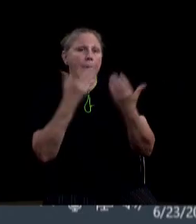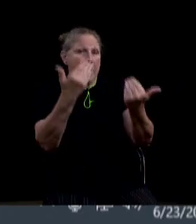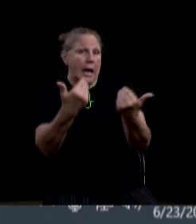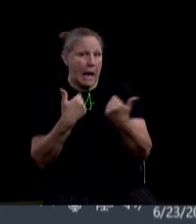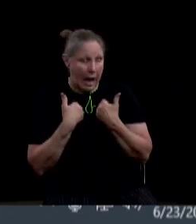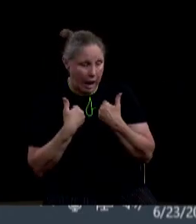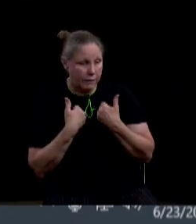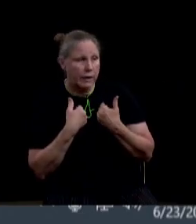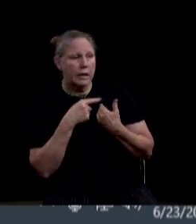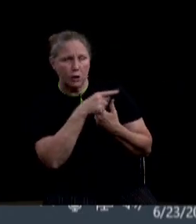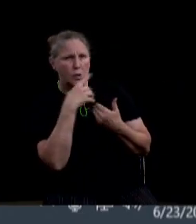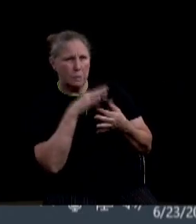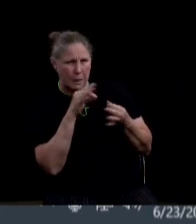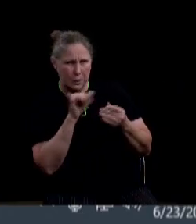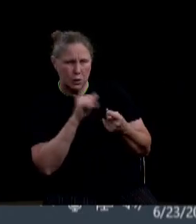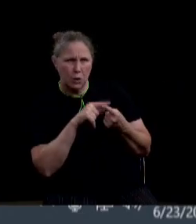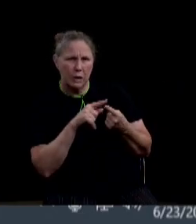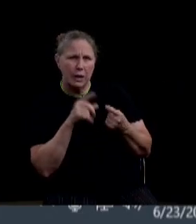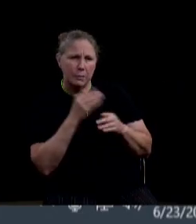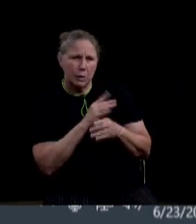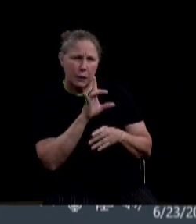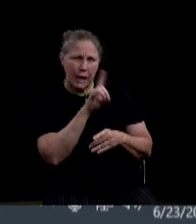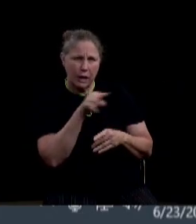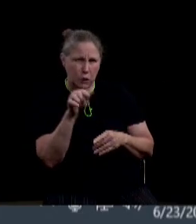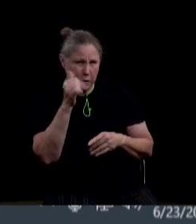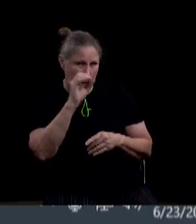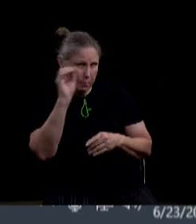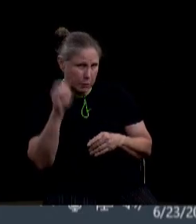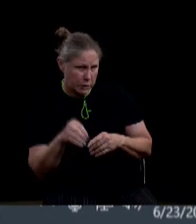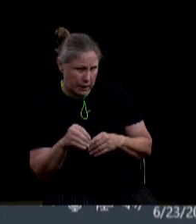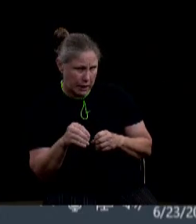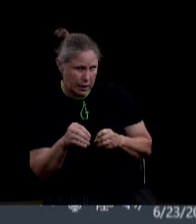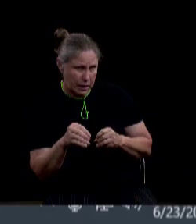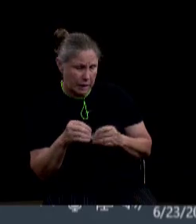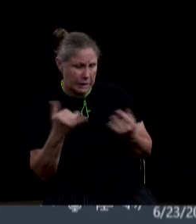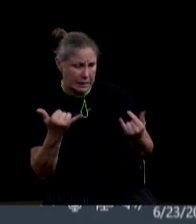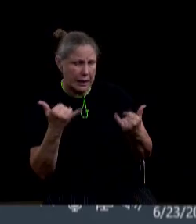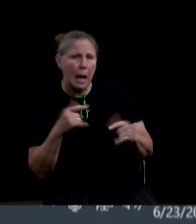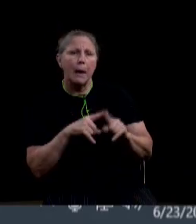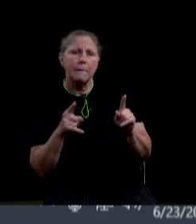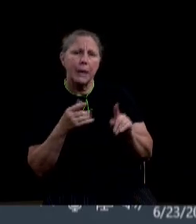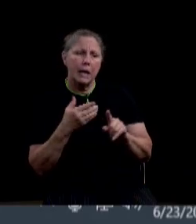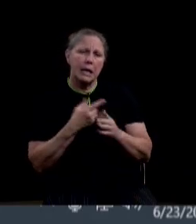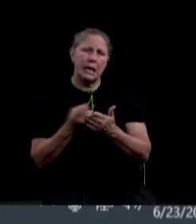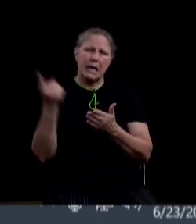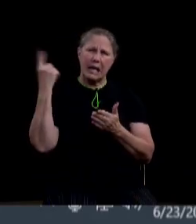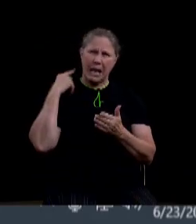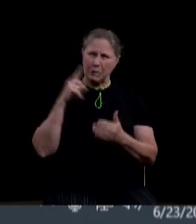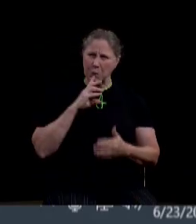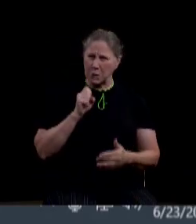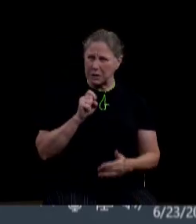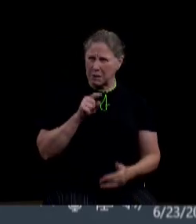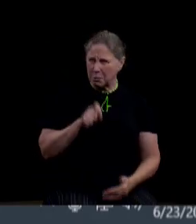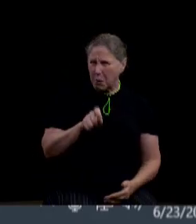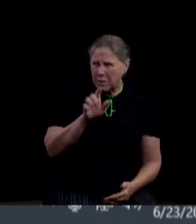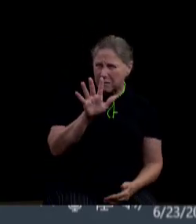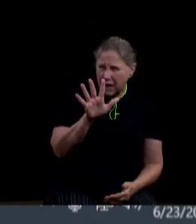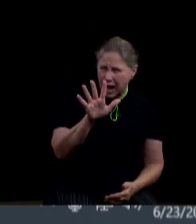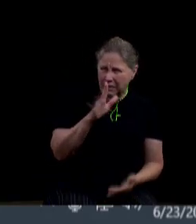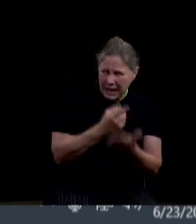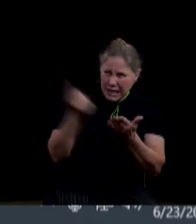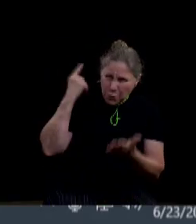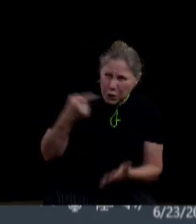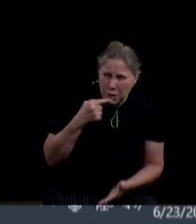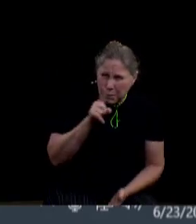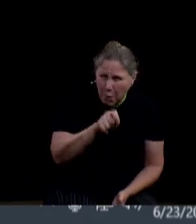and 10% today, but early last week it was around 0.5%. Did I hear that right? I believe it was a little bit farther back